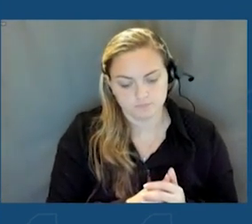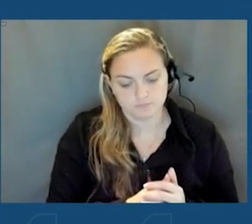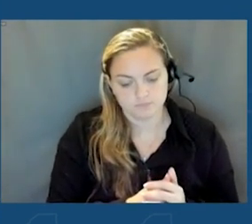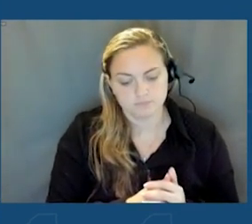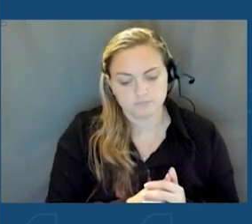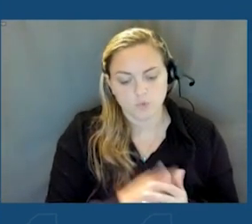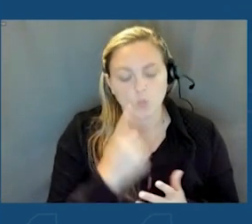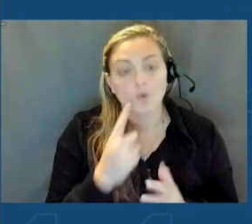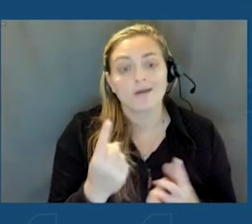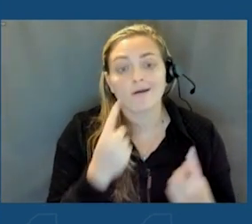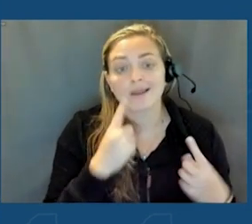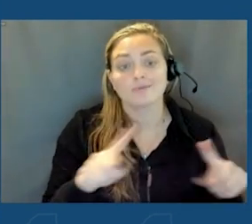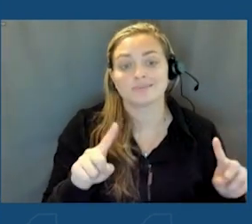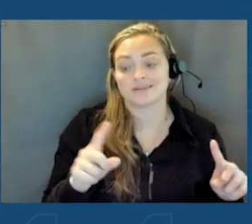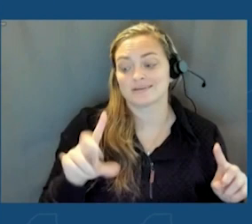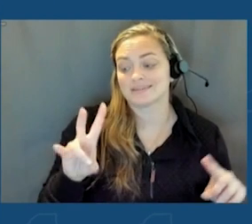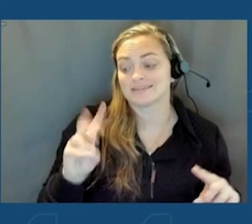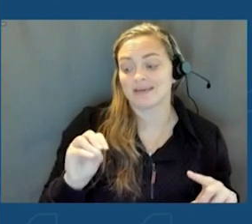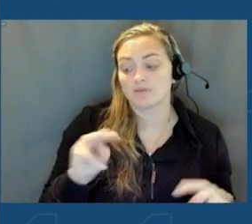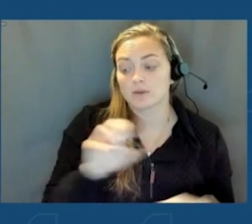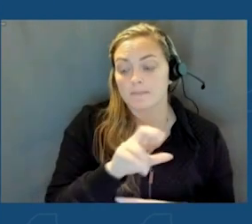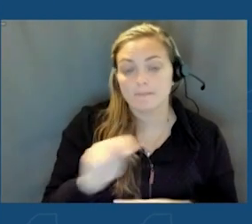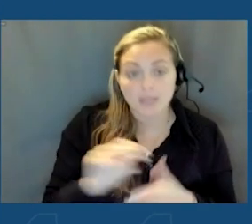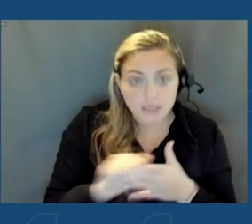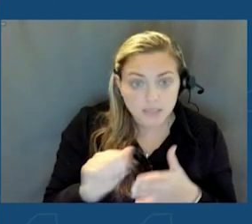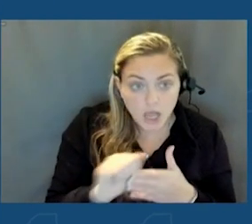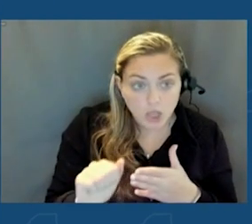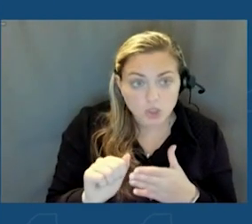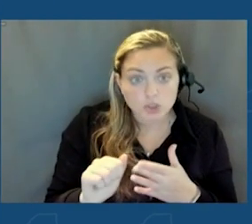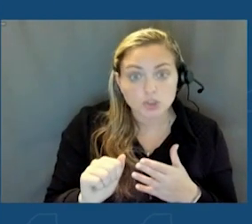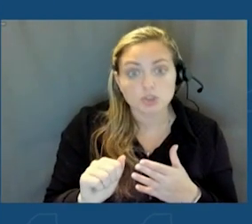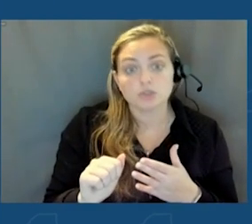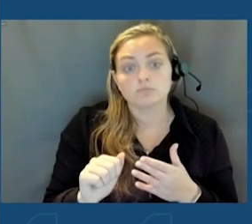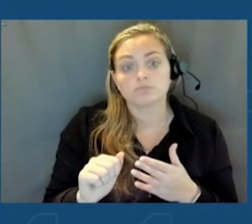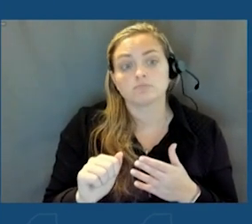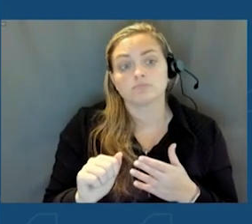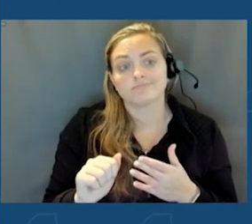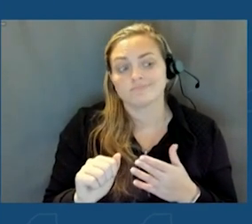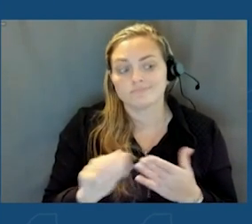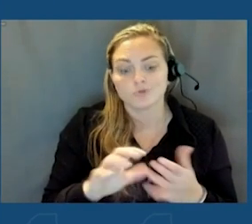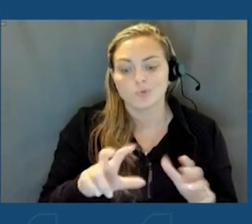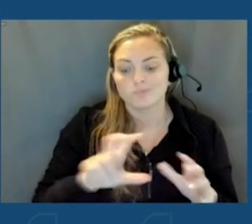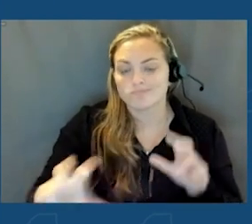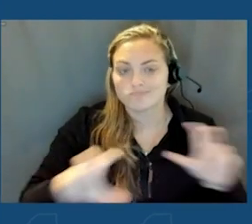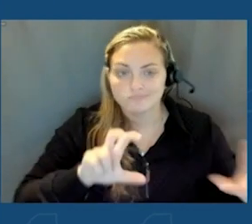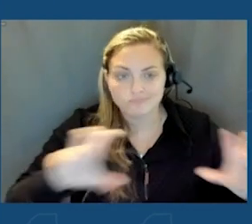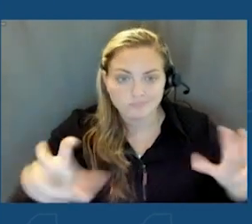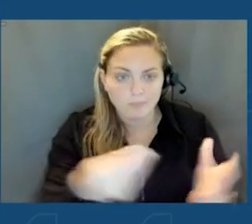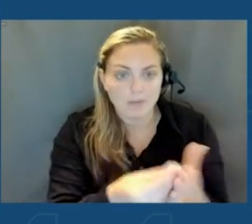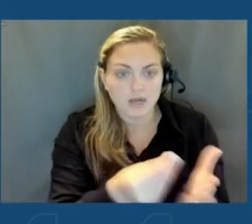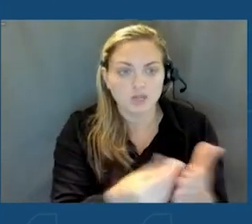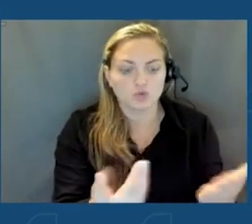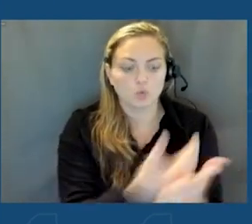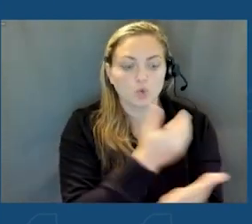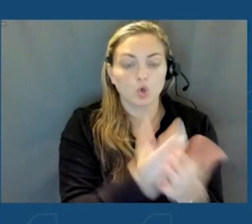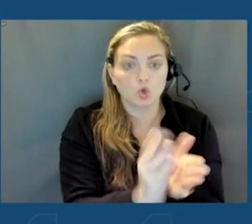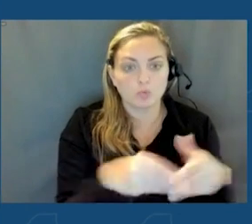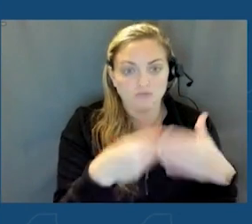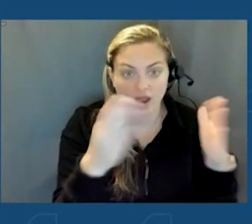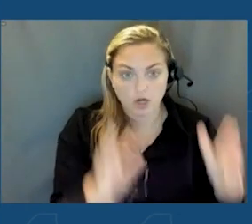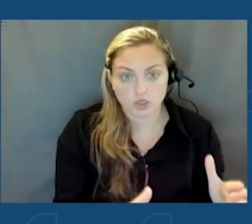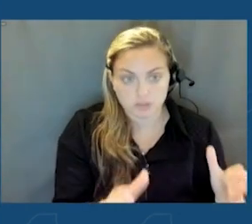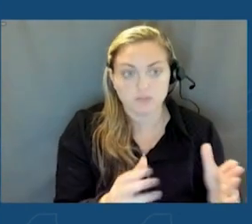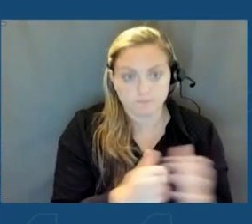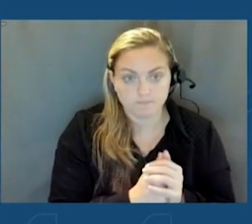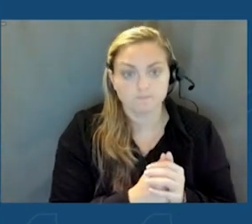million for child care to go to 344 new child care providers, brand new providers.